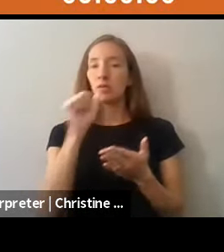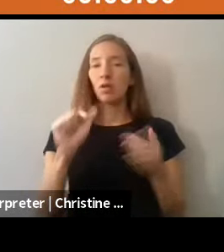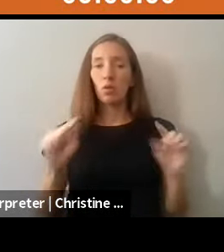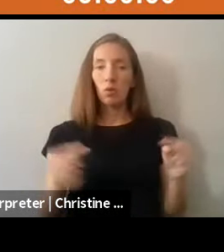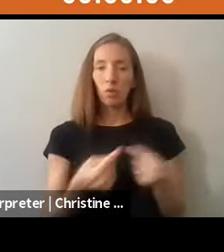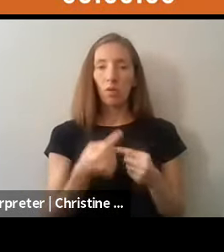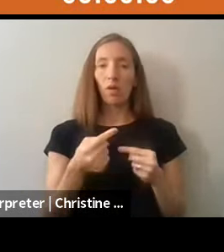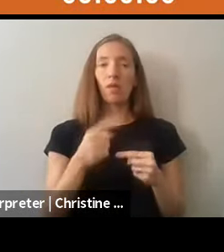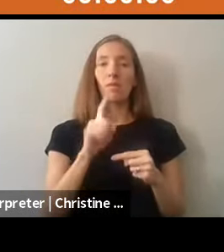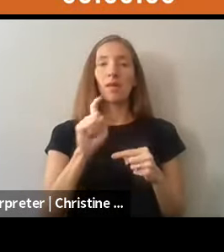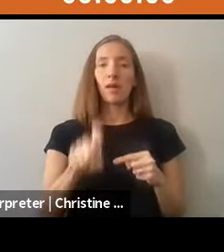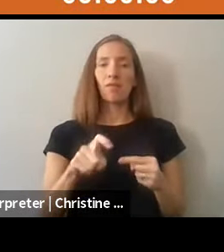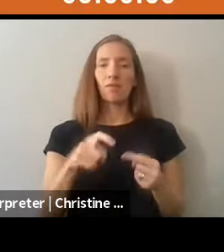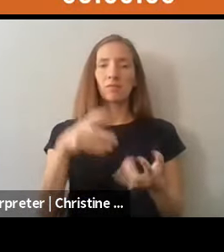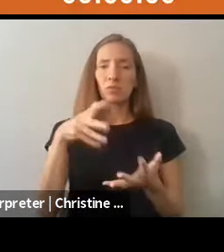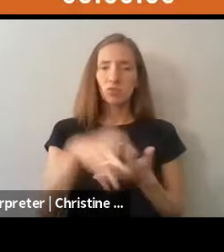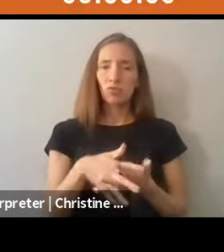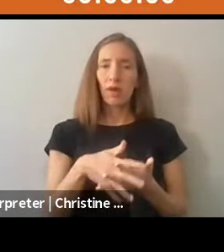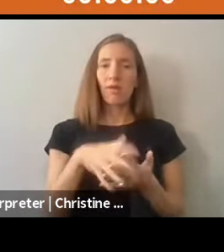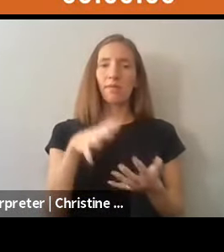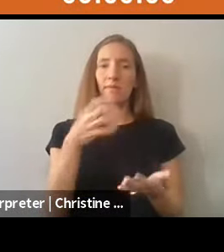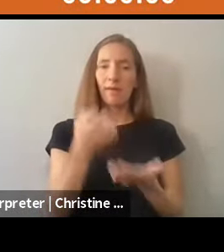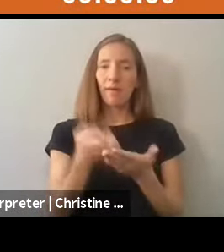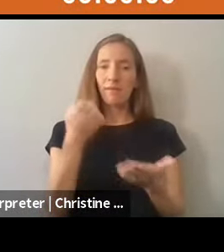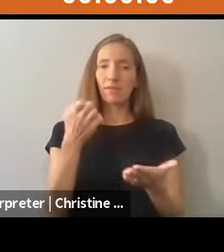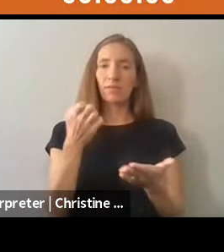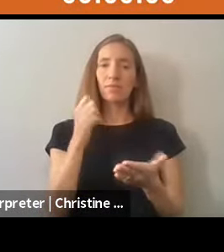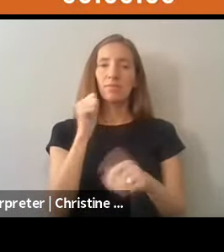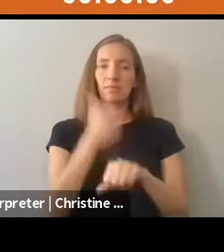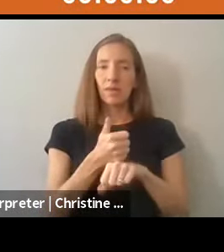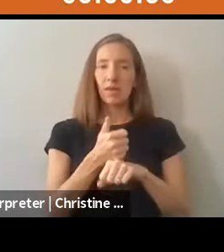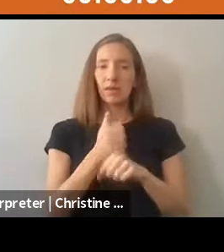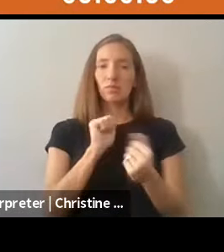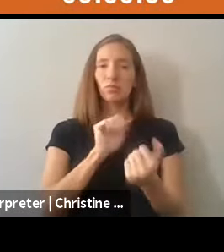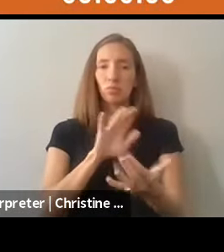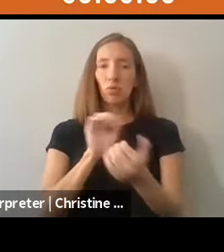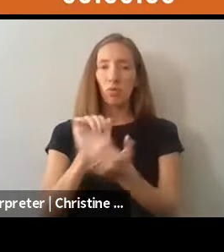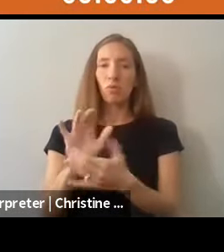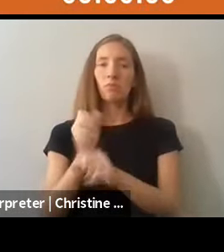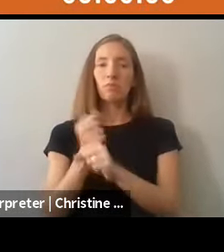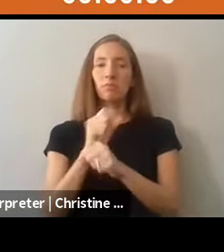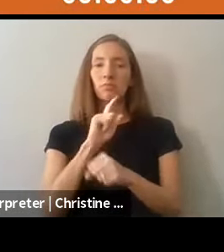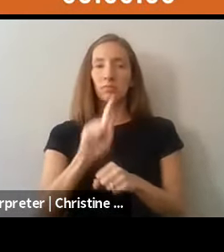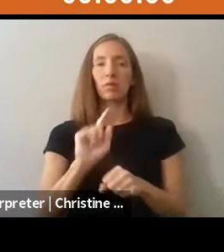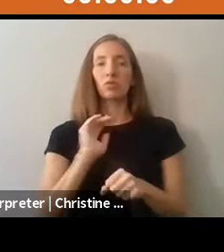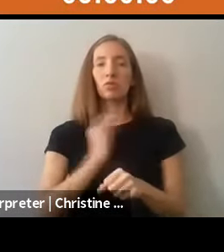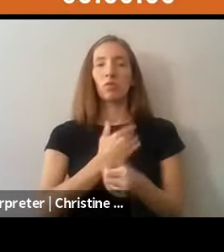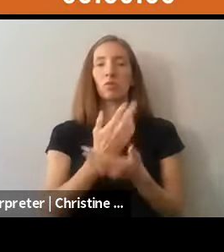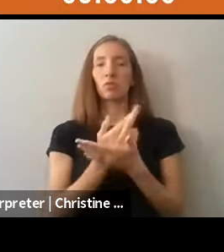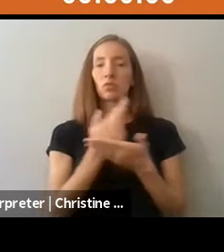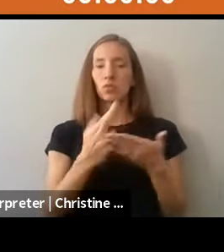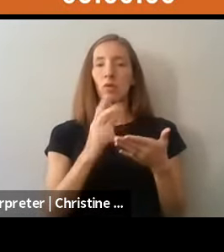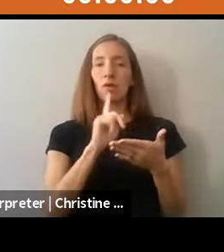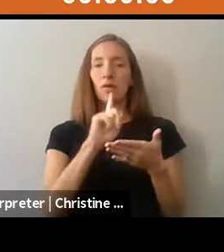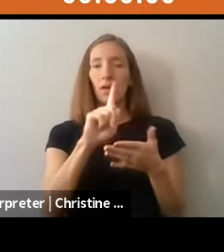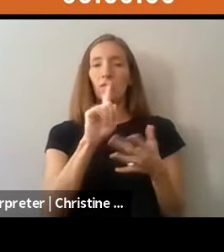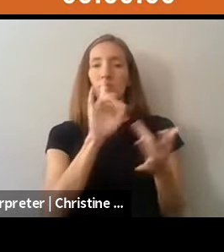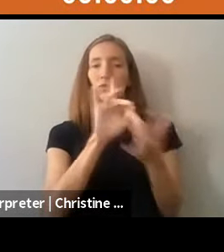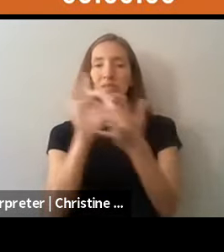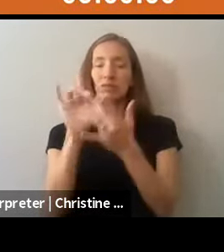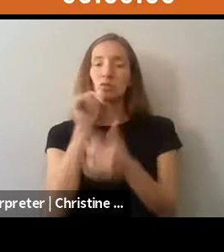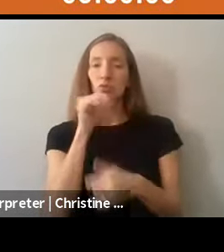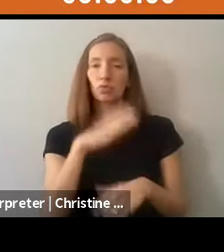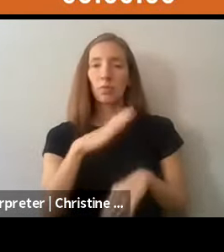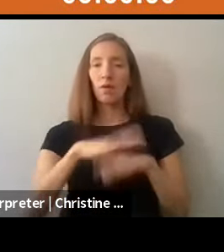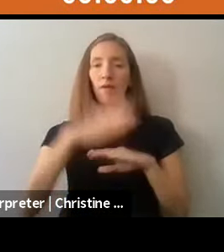we have to make sure that our resources actually reach women and girls on the front lines and make sure that they don't